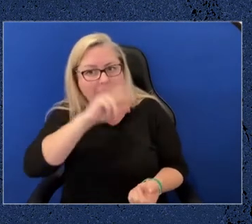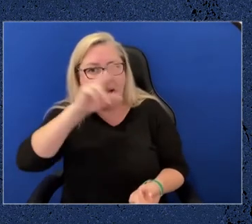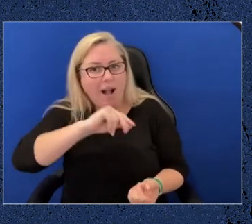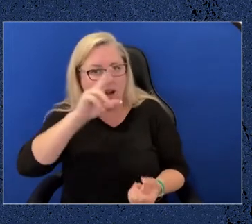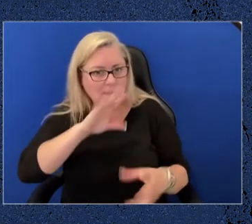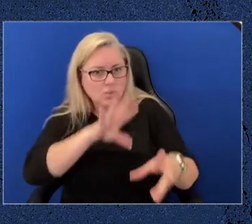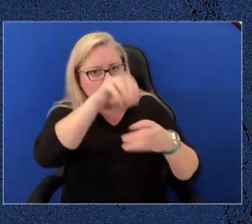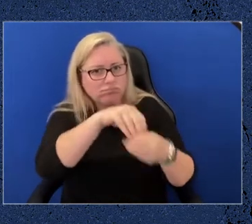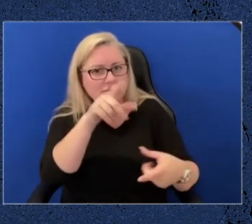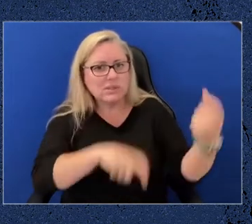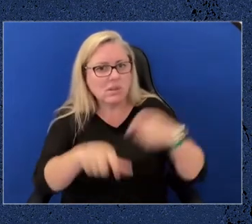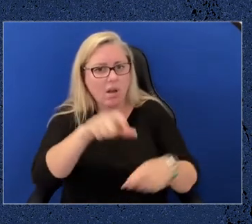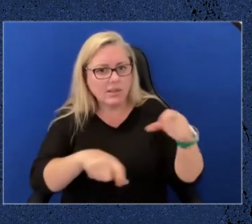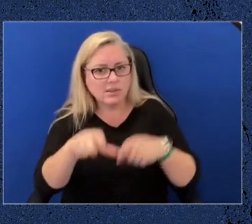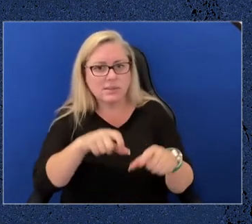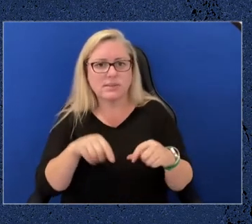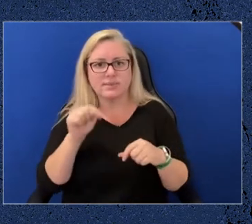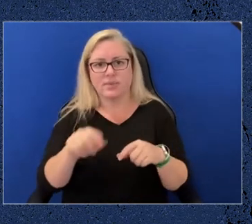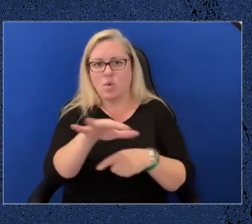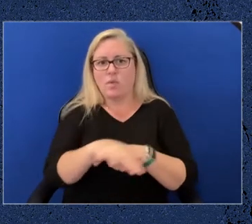journey in that education sense.